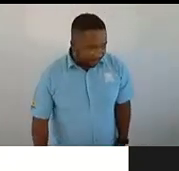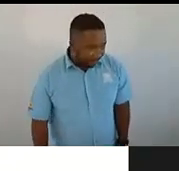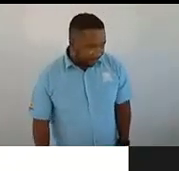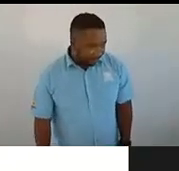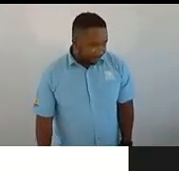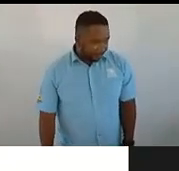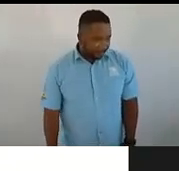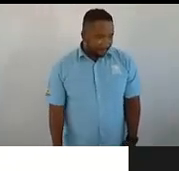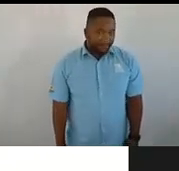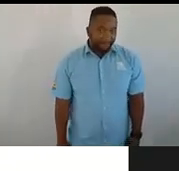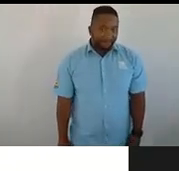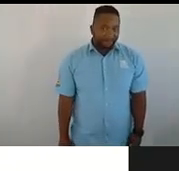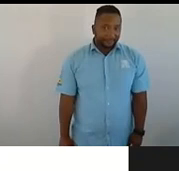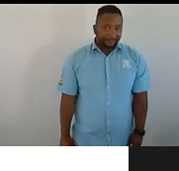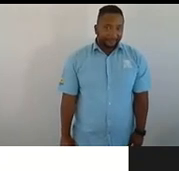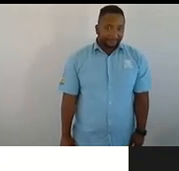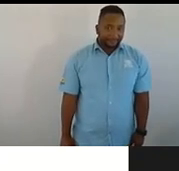Okay, Simon's going to